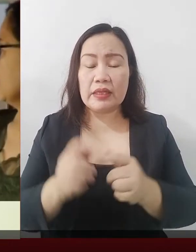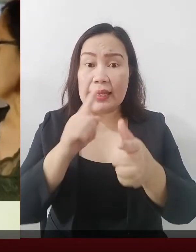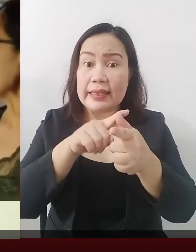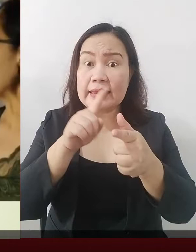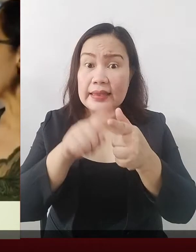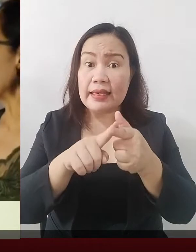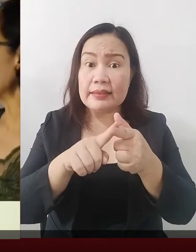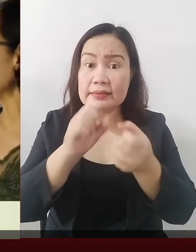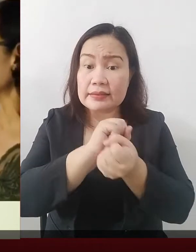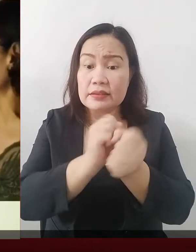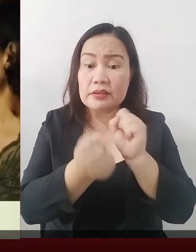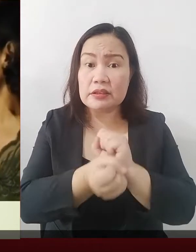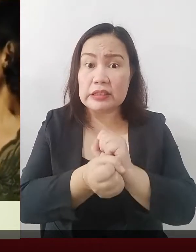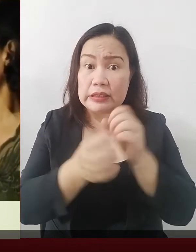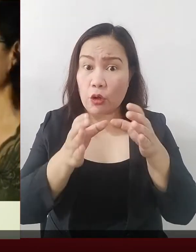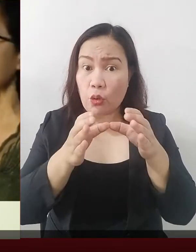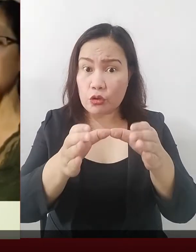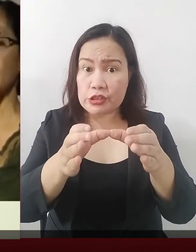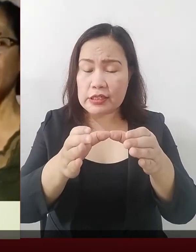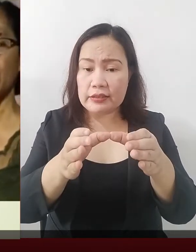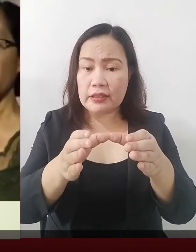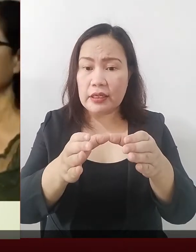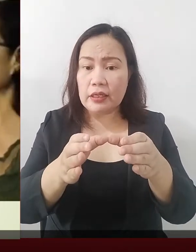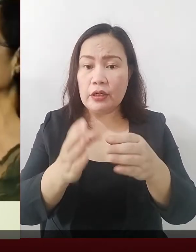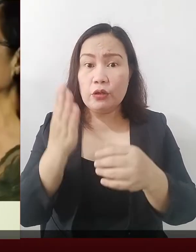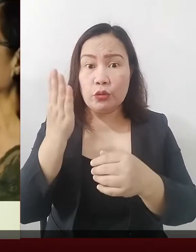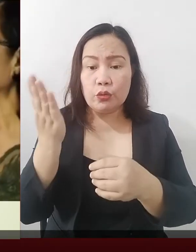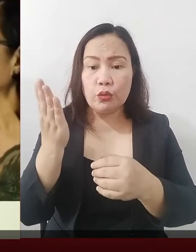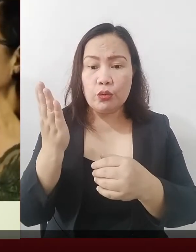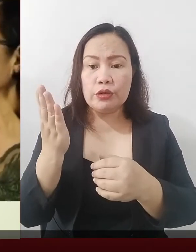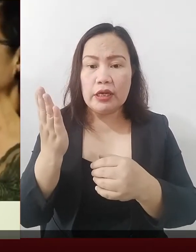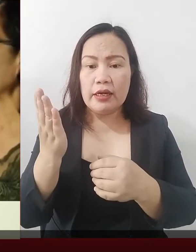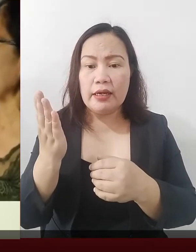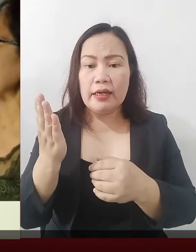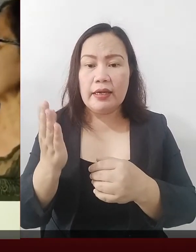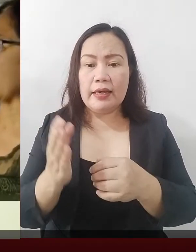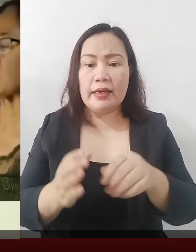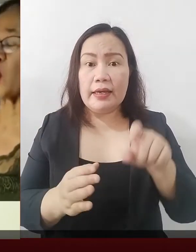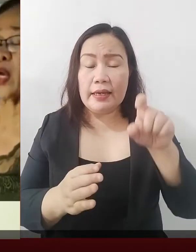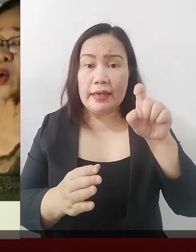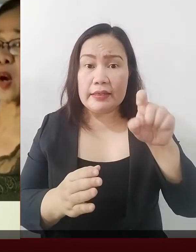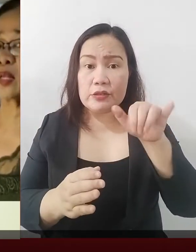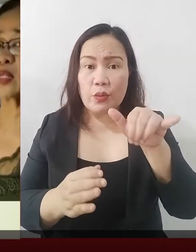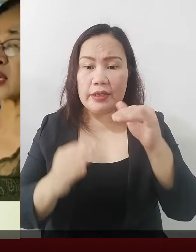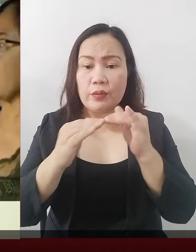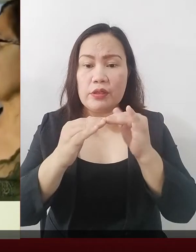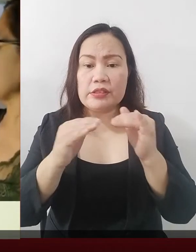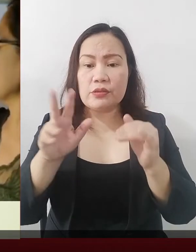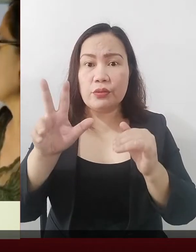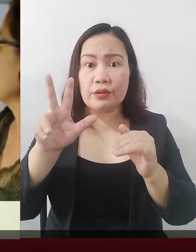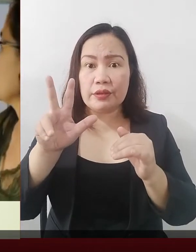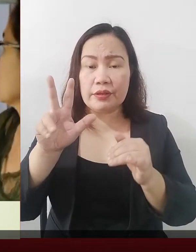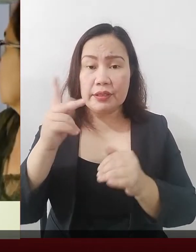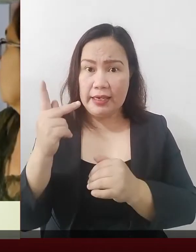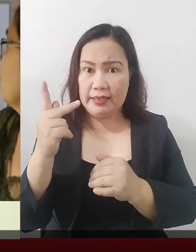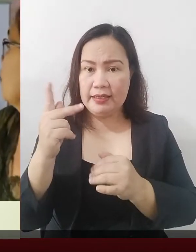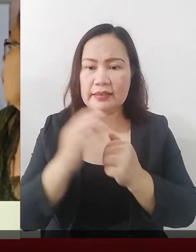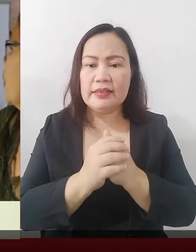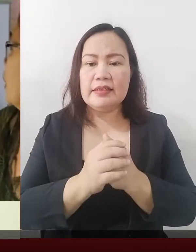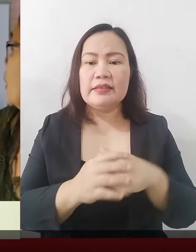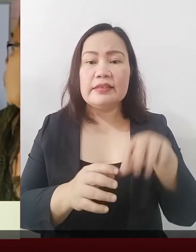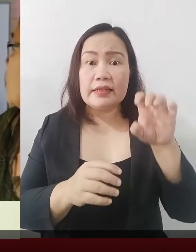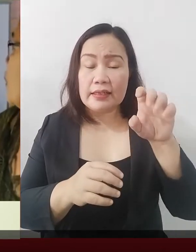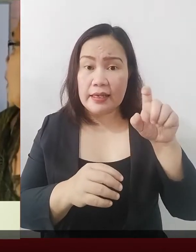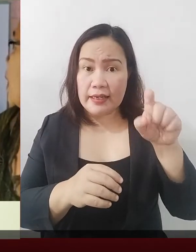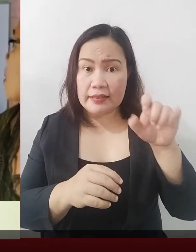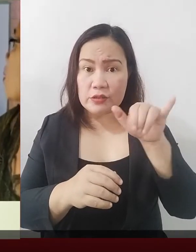Then, substitute this constant of variation to the equation xy equals k. So,